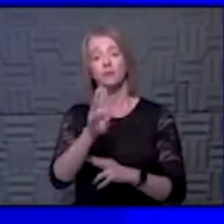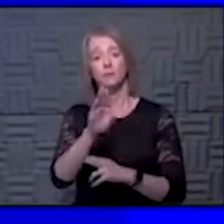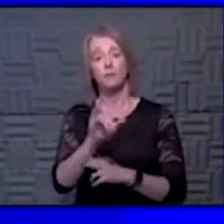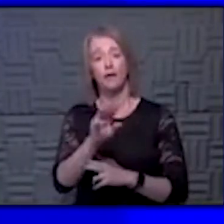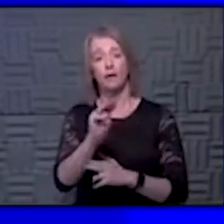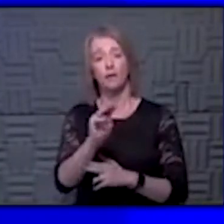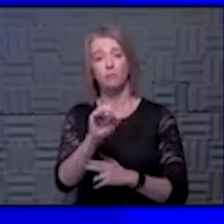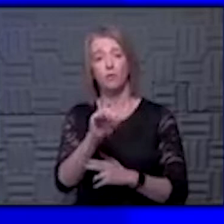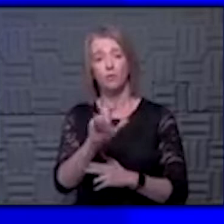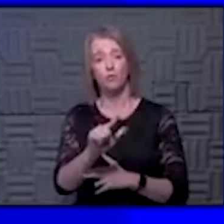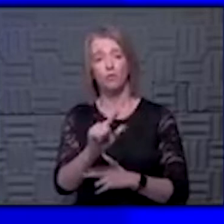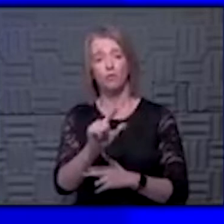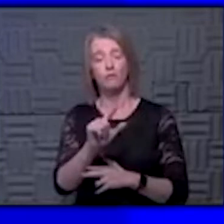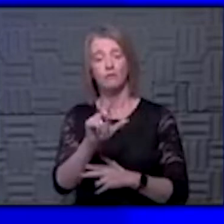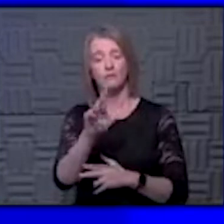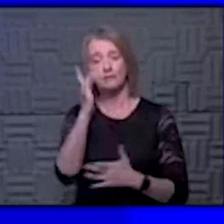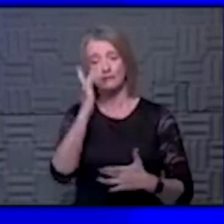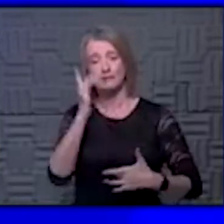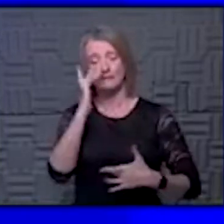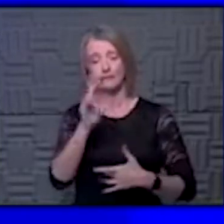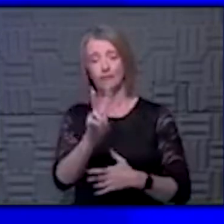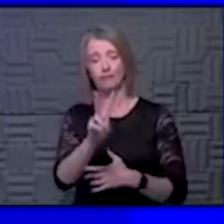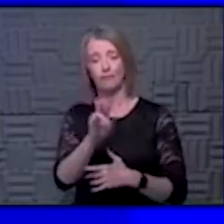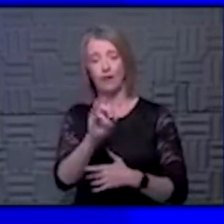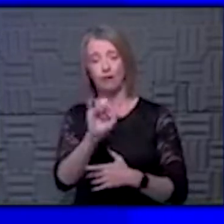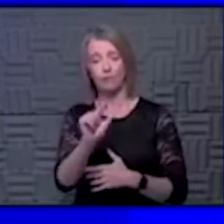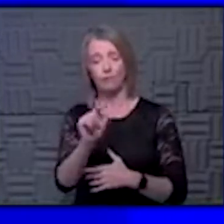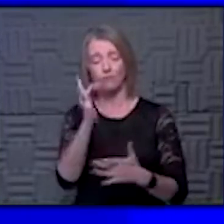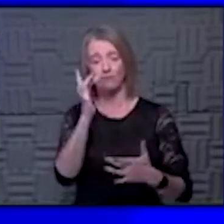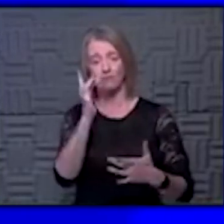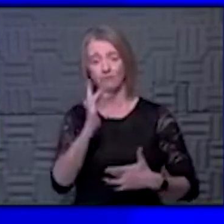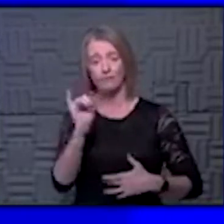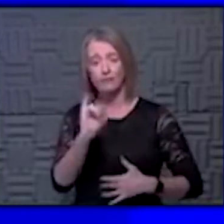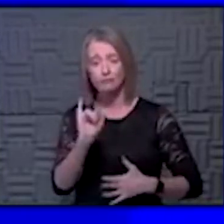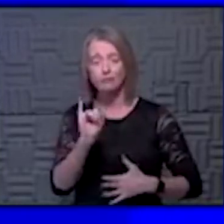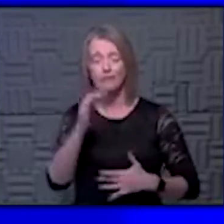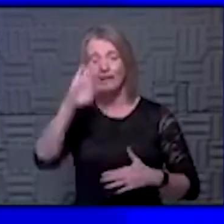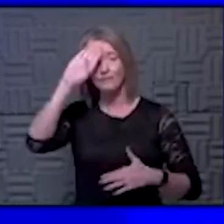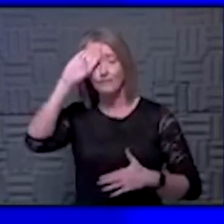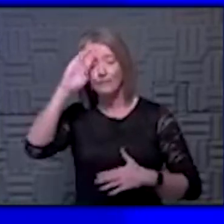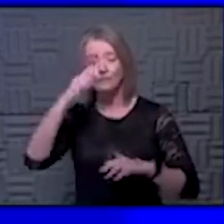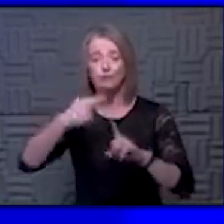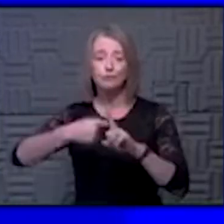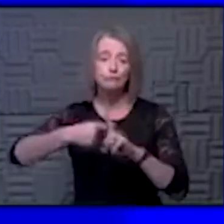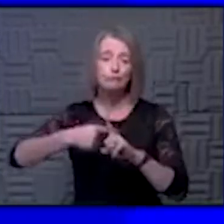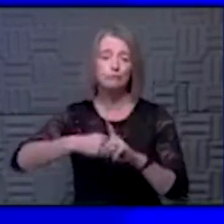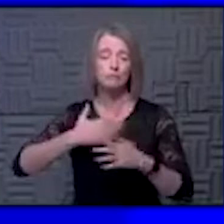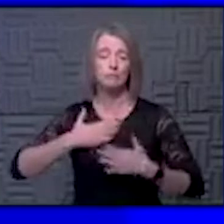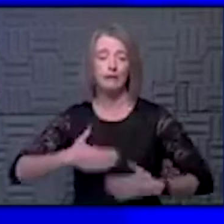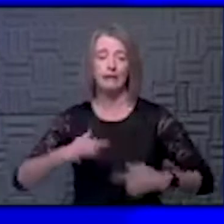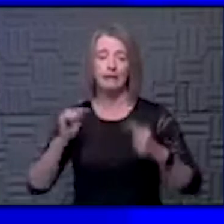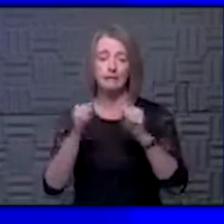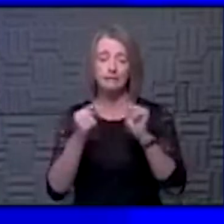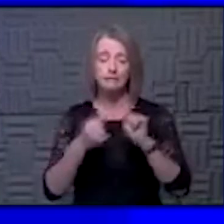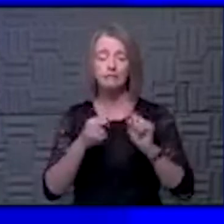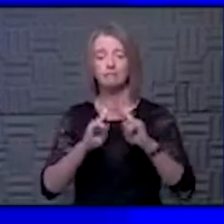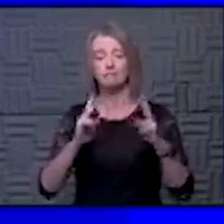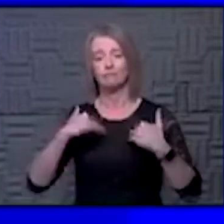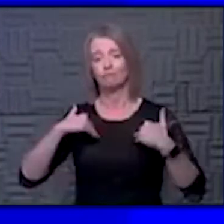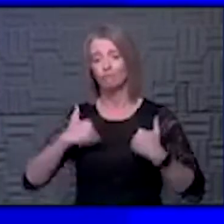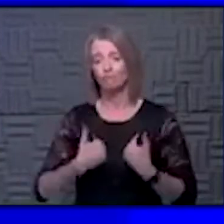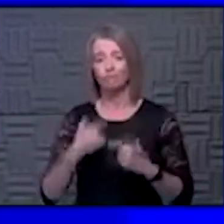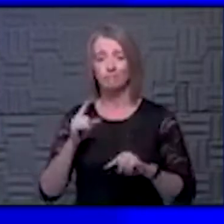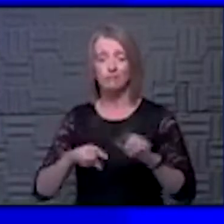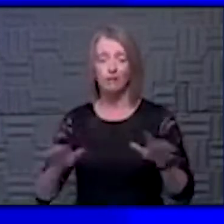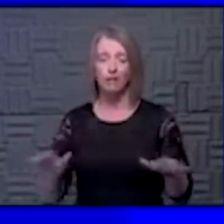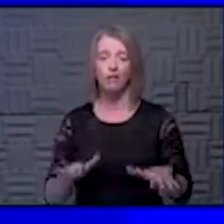that we're talking about, the viral infection, where people just feel bad. They have fevers, they have body aches. They're very tired. They